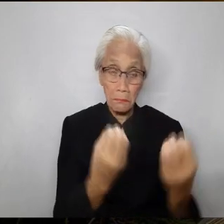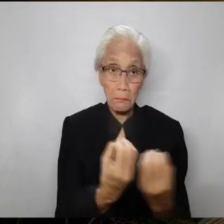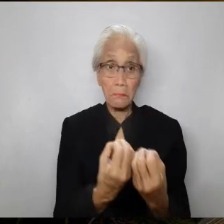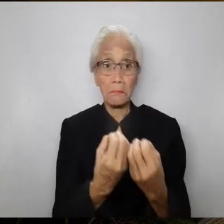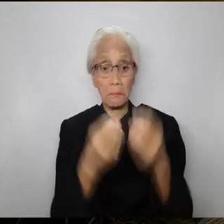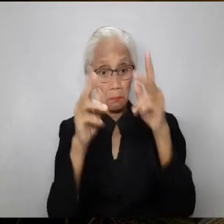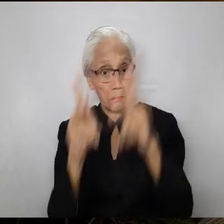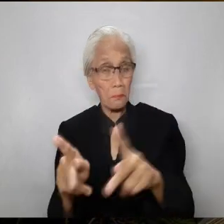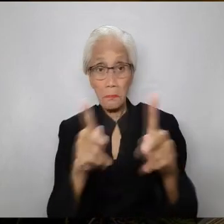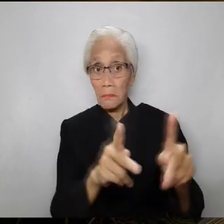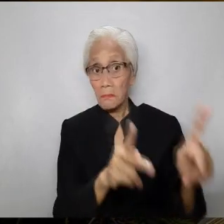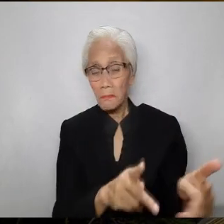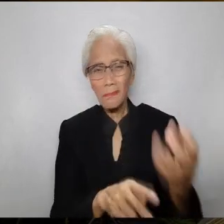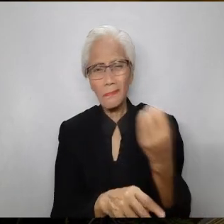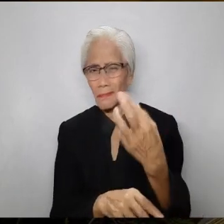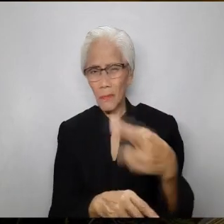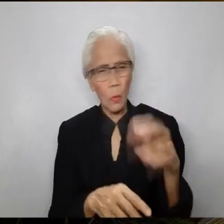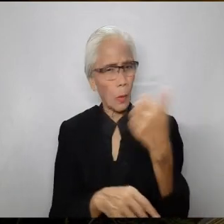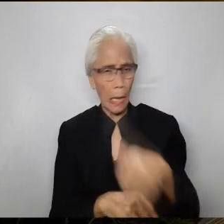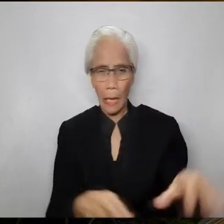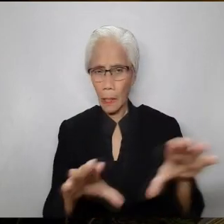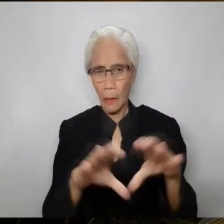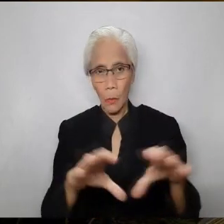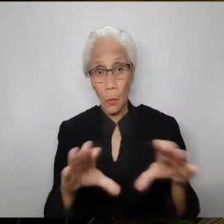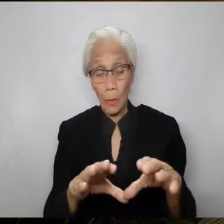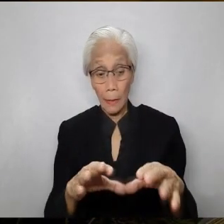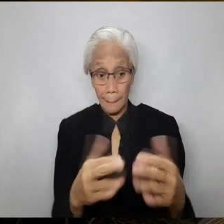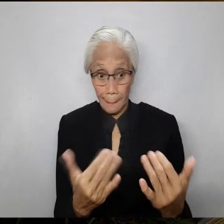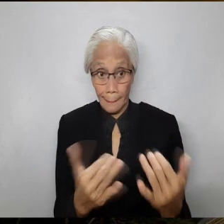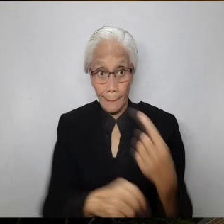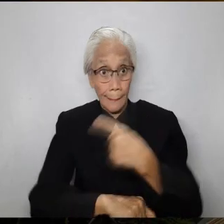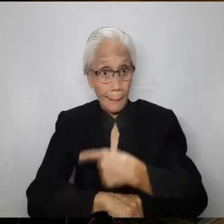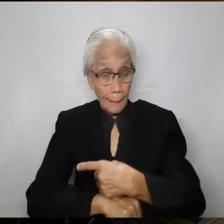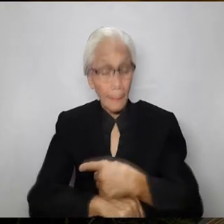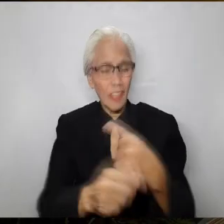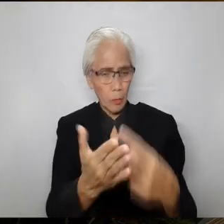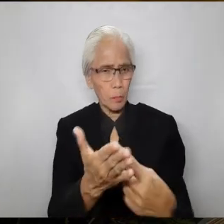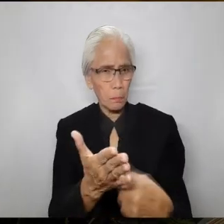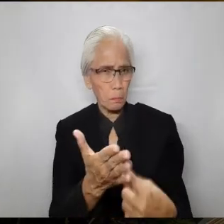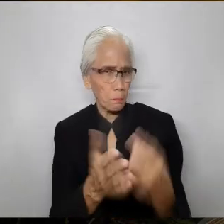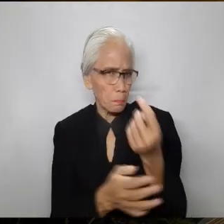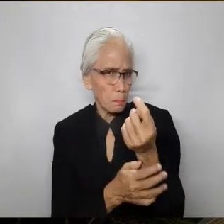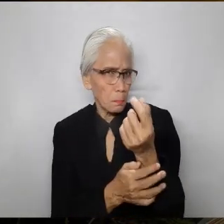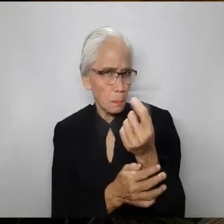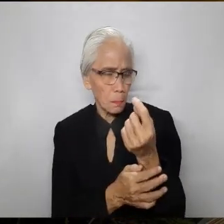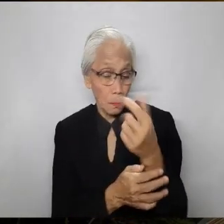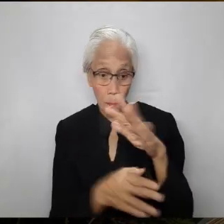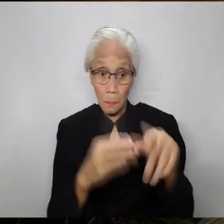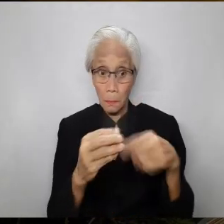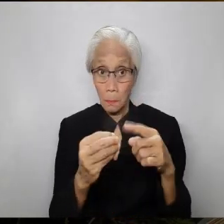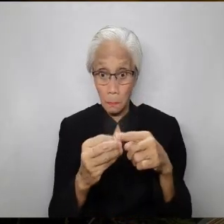your organization, to persons, or any endeavor. But today, let us talk a little